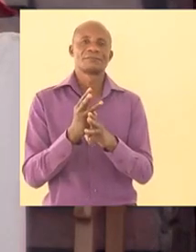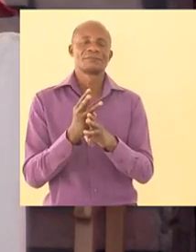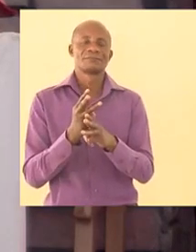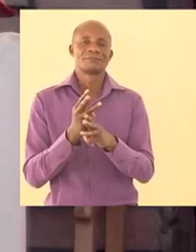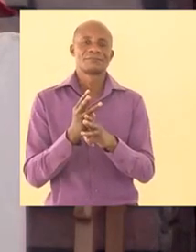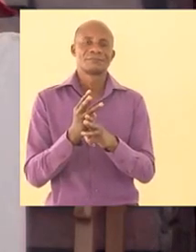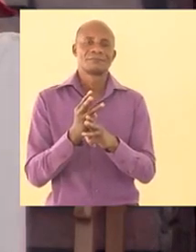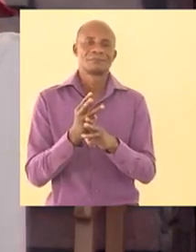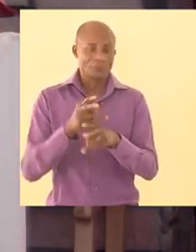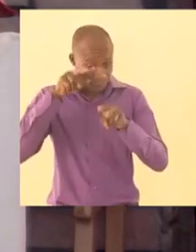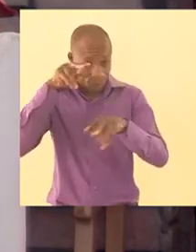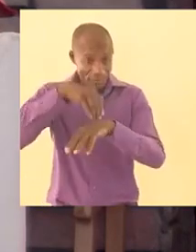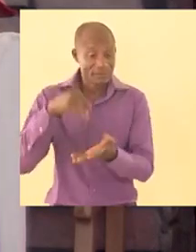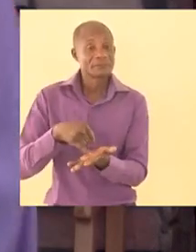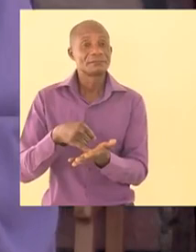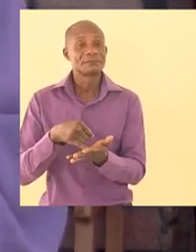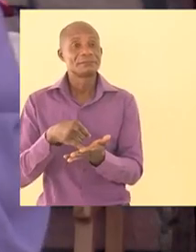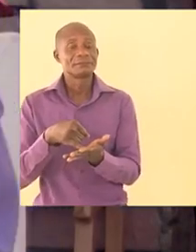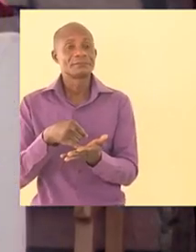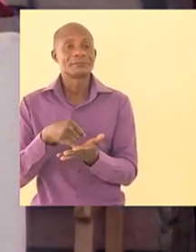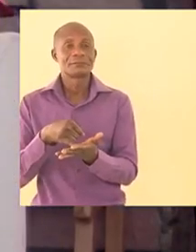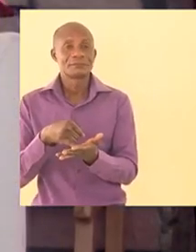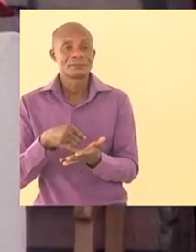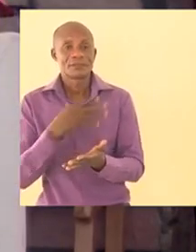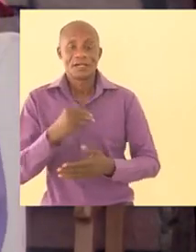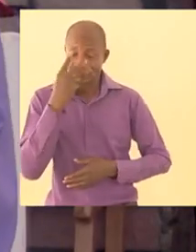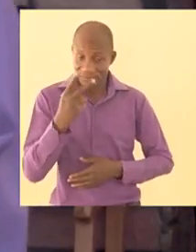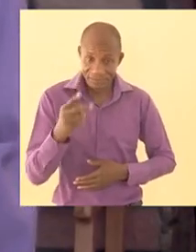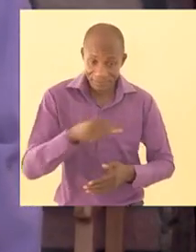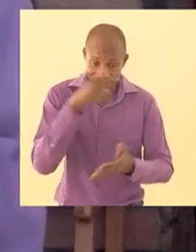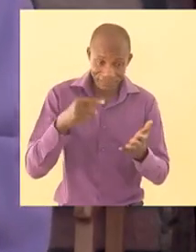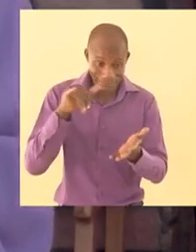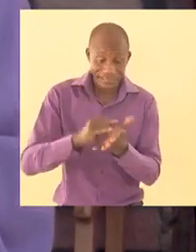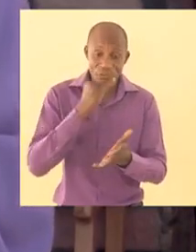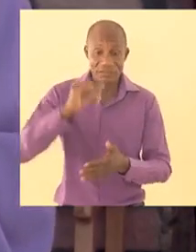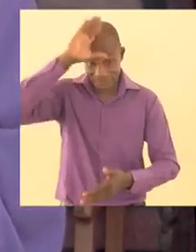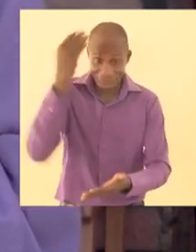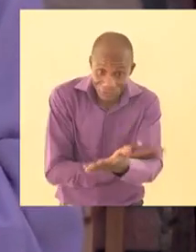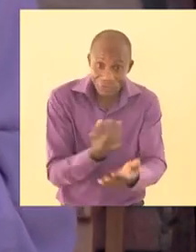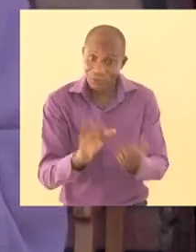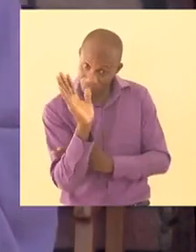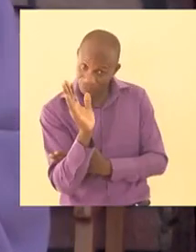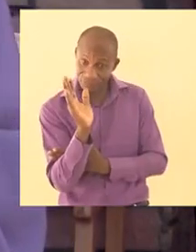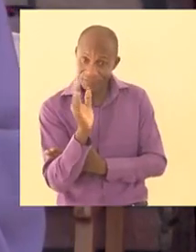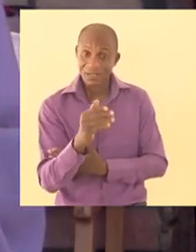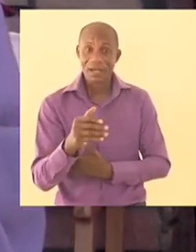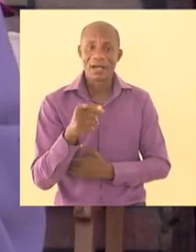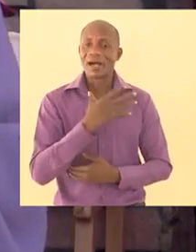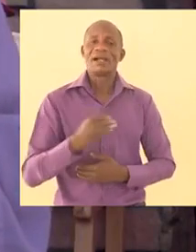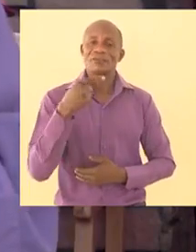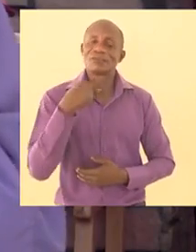made sense. I mean, look at it. Look at it. And you say that is the Son of God. And you say God is all